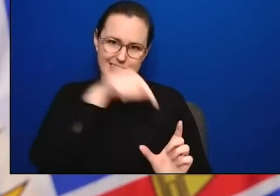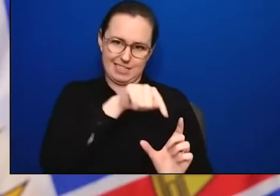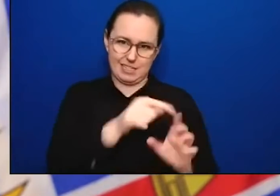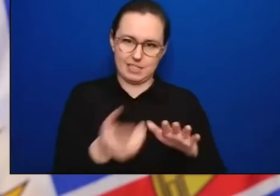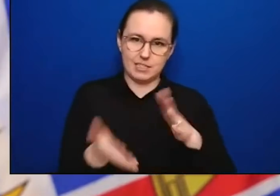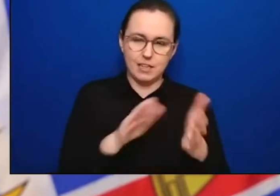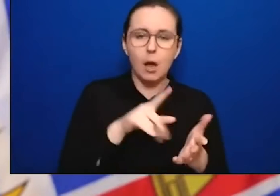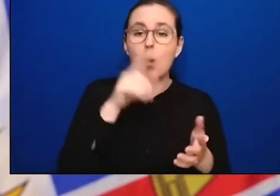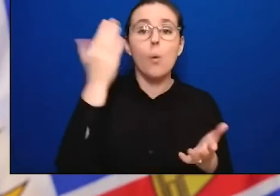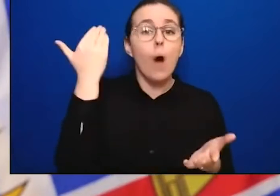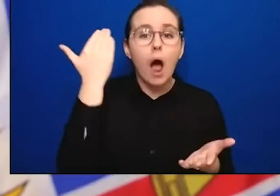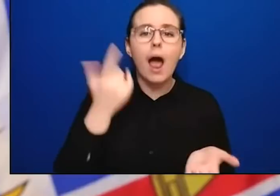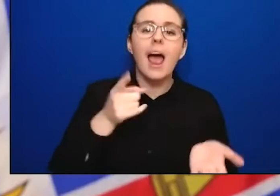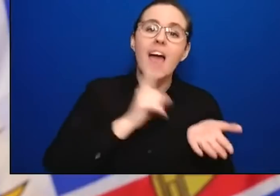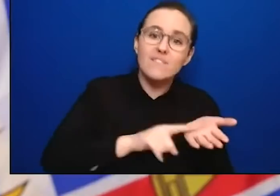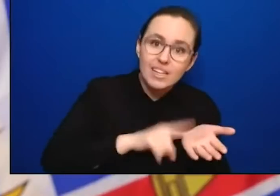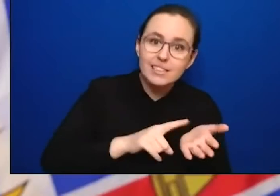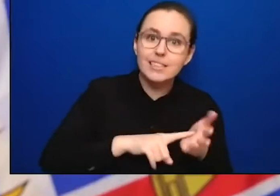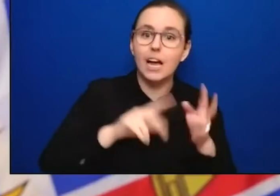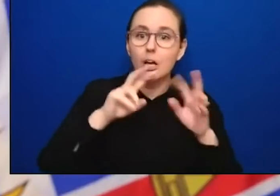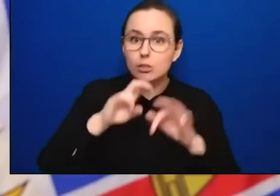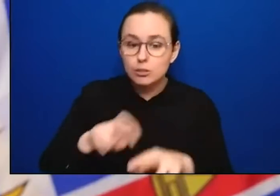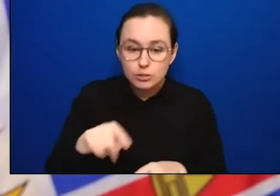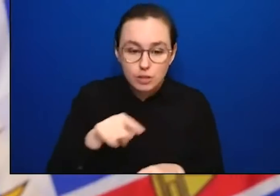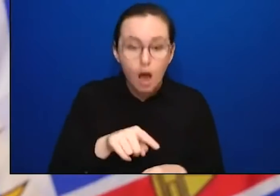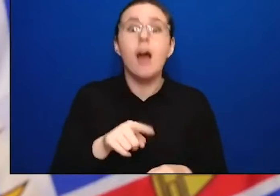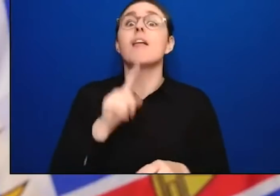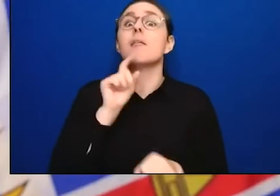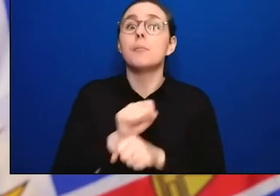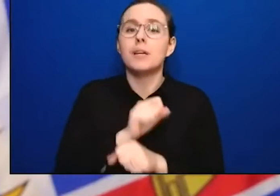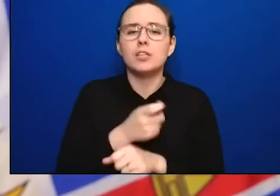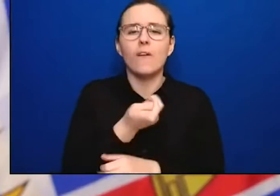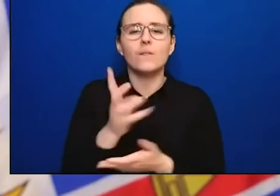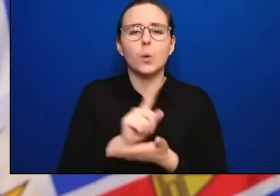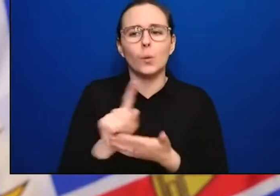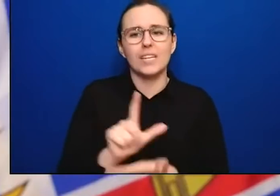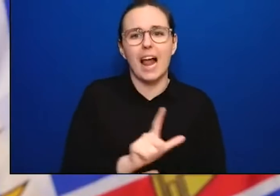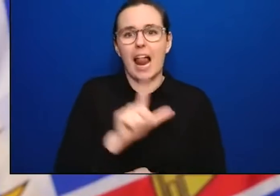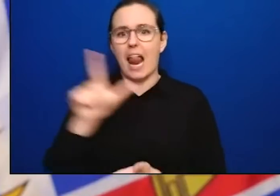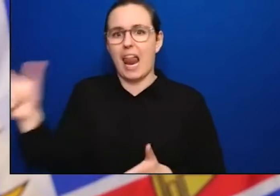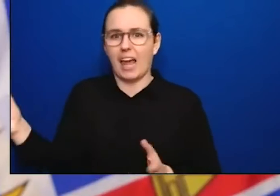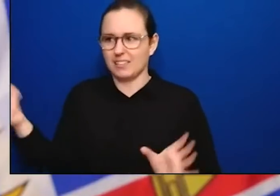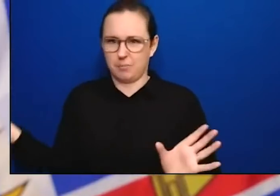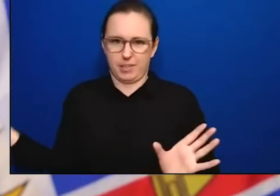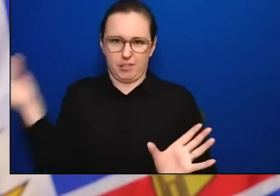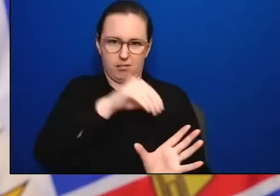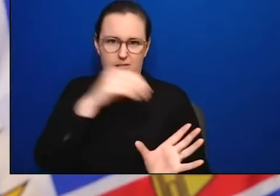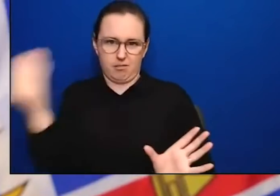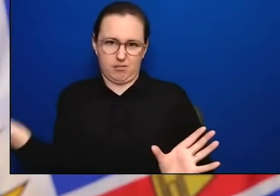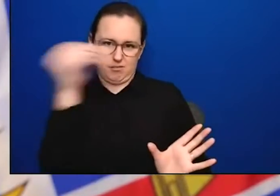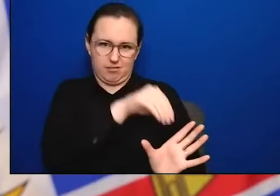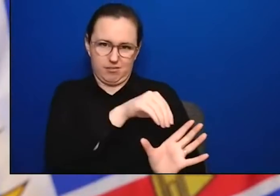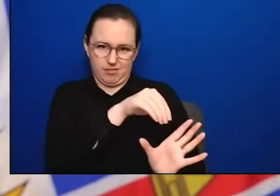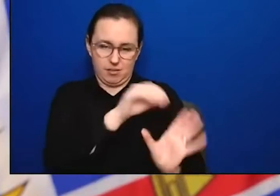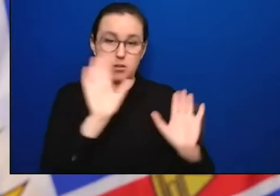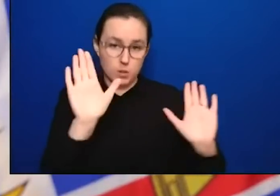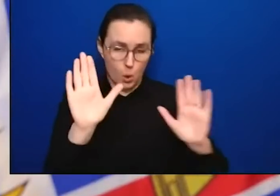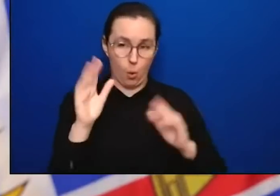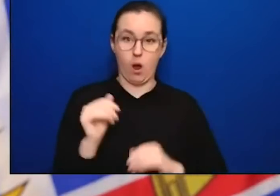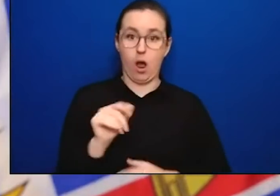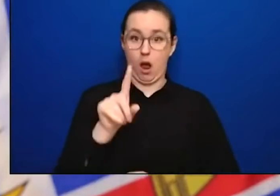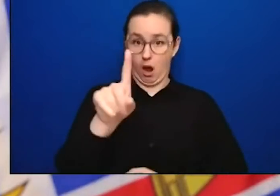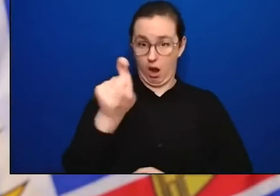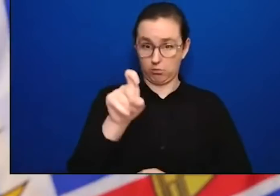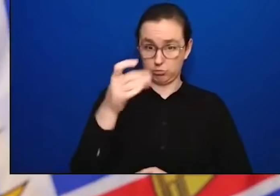For example, if somebody dies in the community and the coroner does an investigation and the test comes back positive, it may be several weeks before